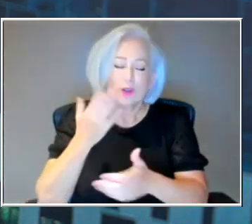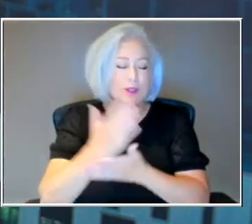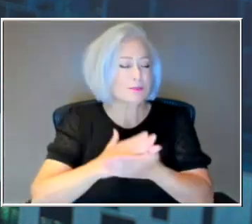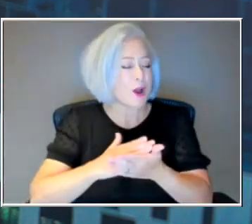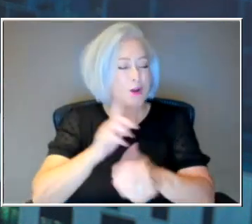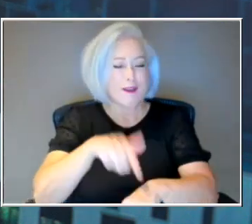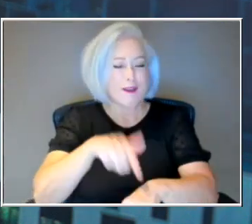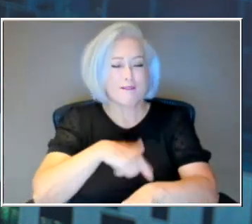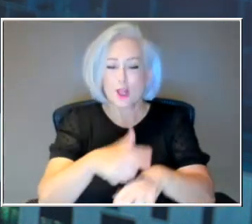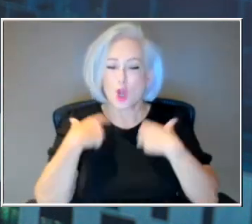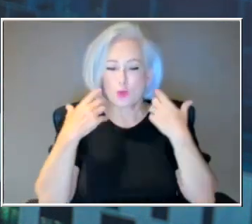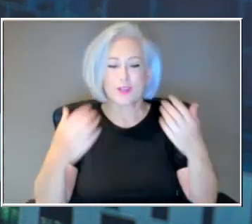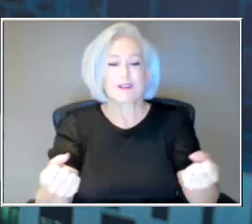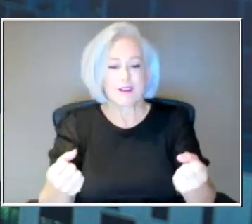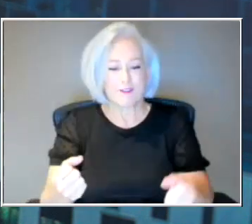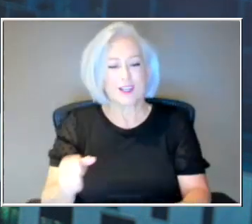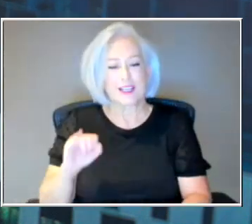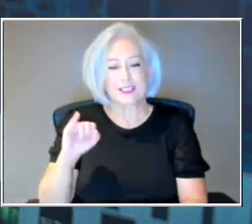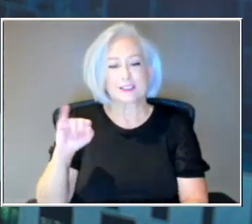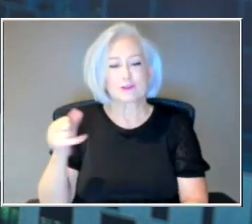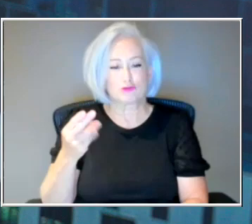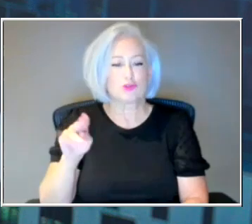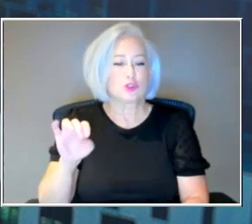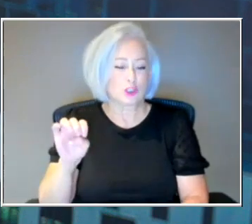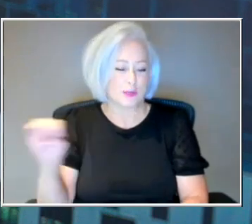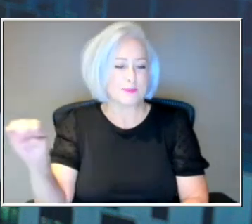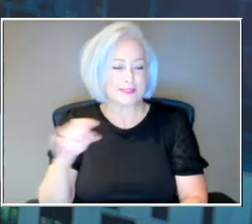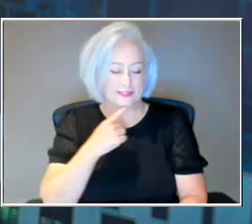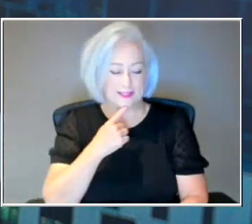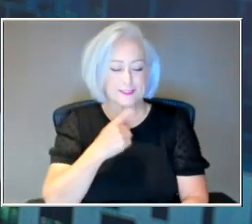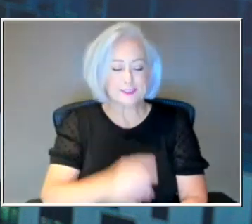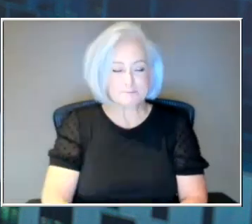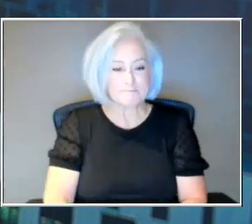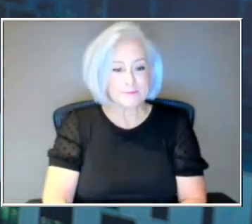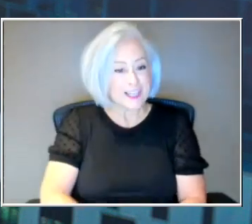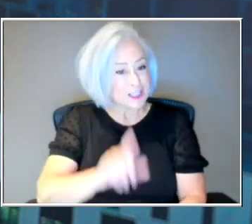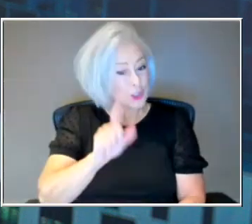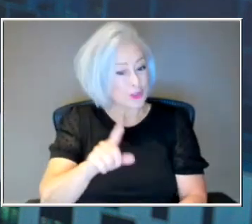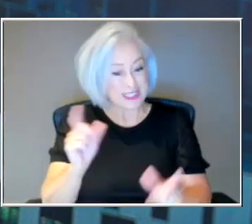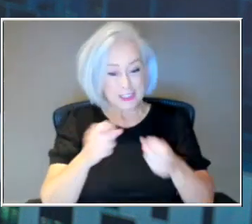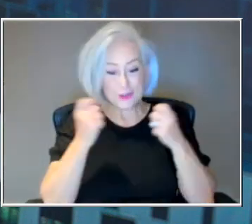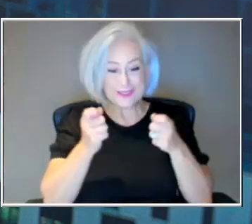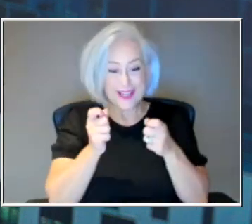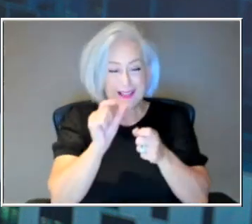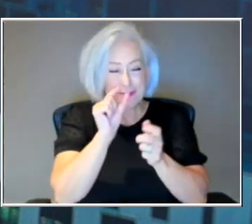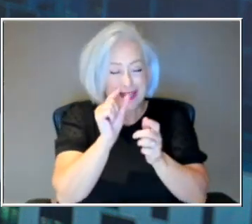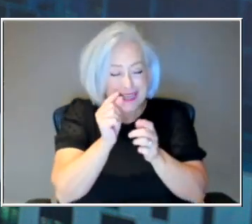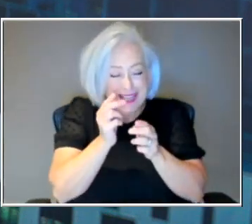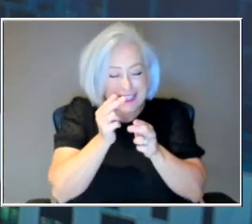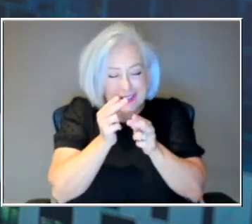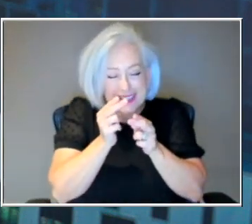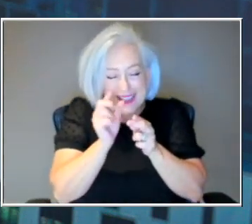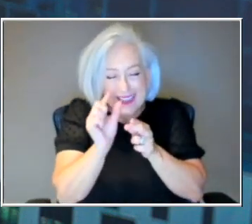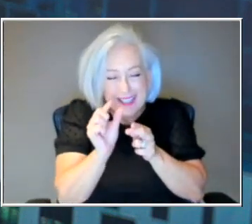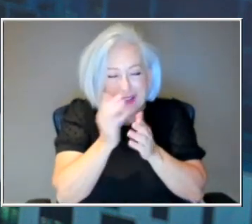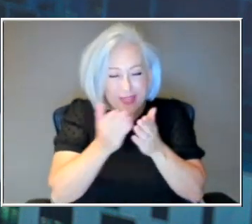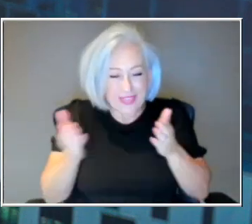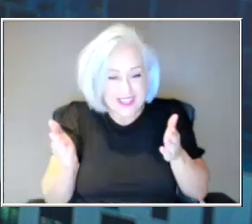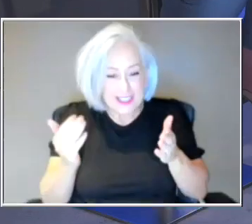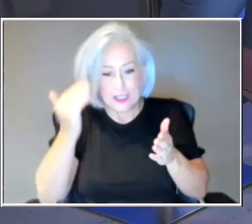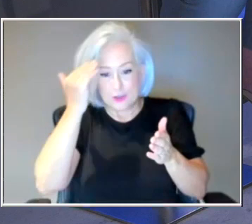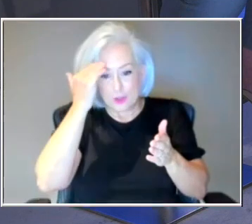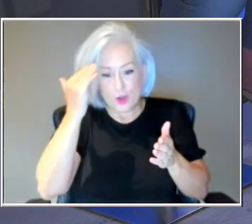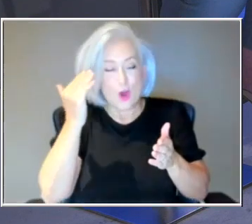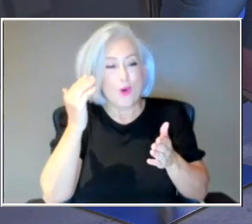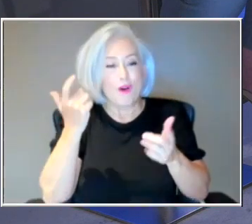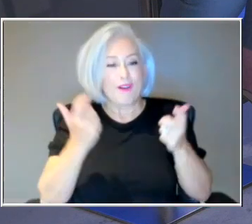Jamie. And so we have to celebrate the small victories, knowing that the bigger victories will come. How